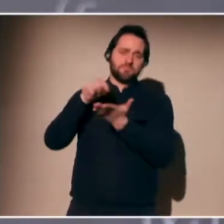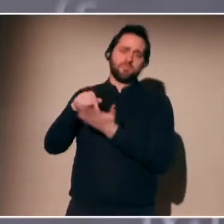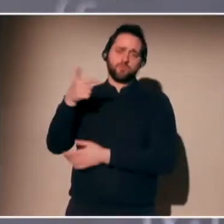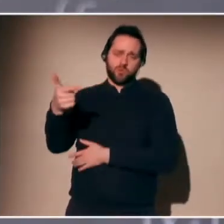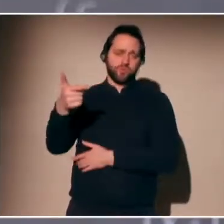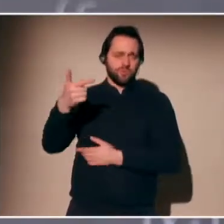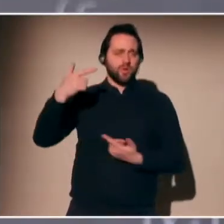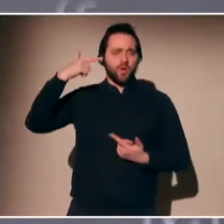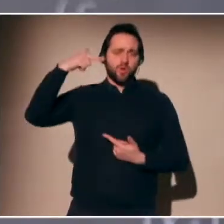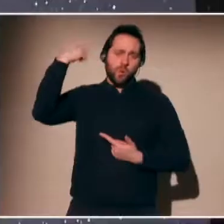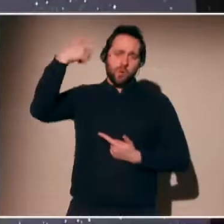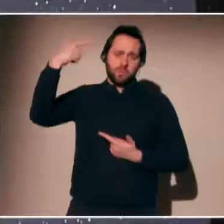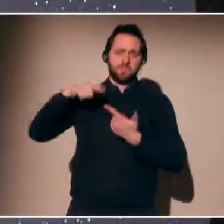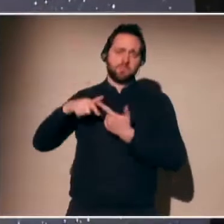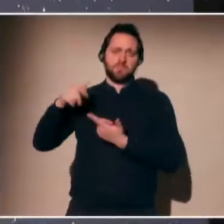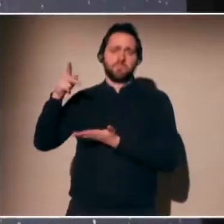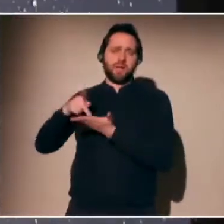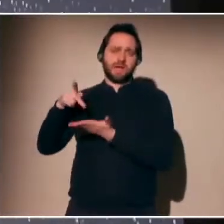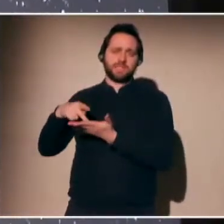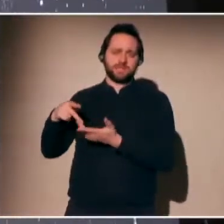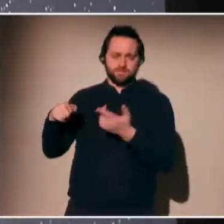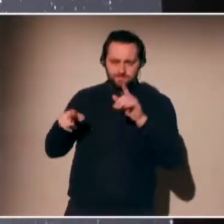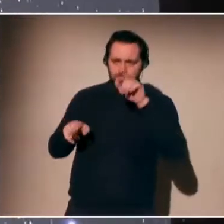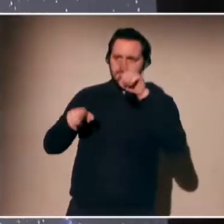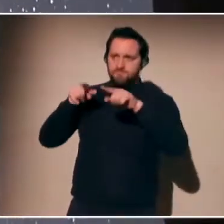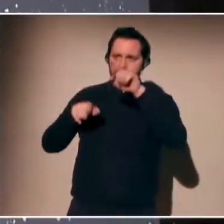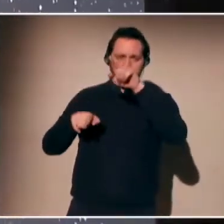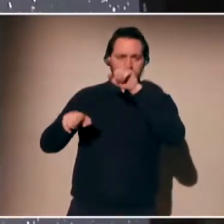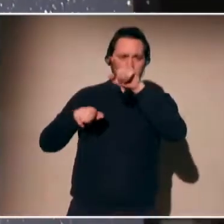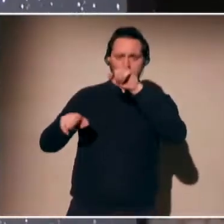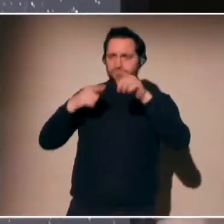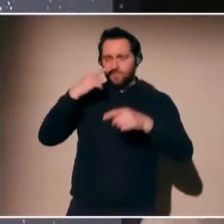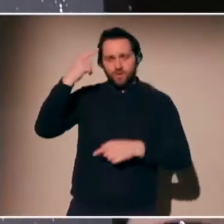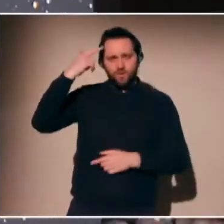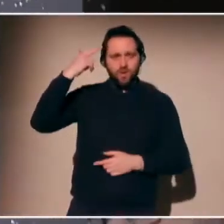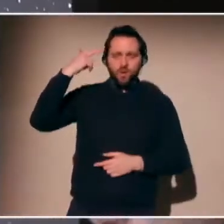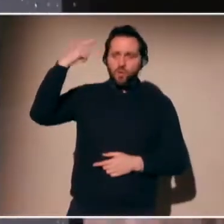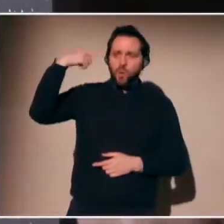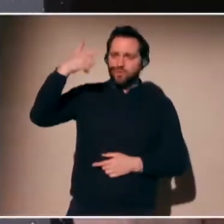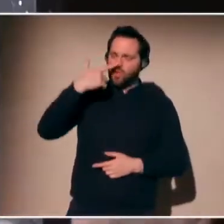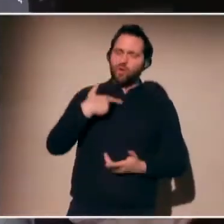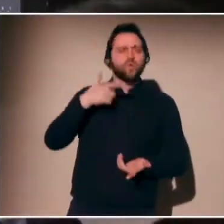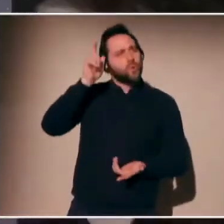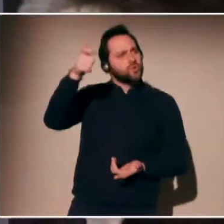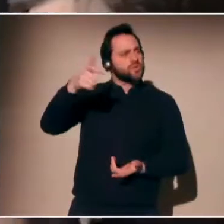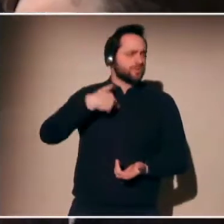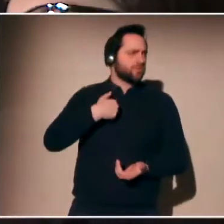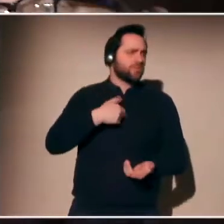places, London and here in Paris. London would have been the logical place to go